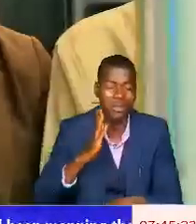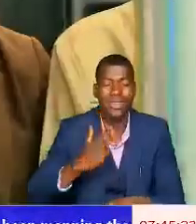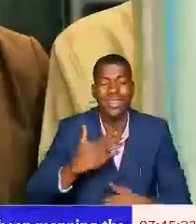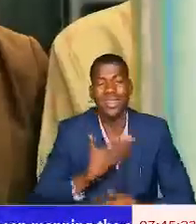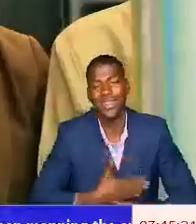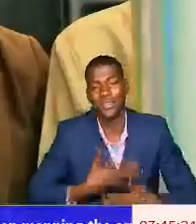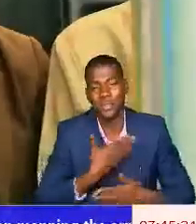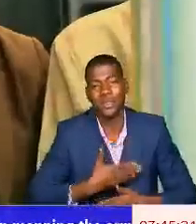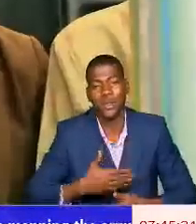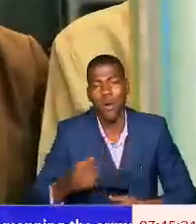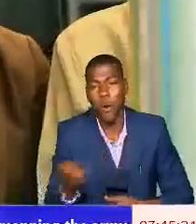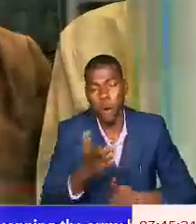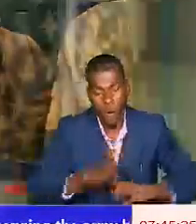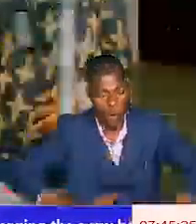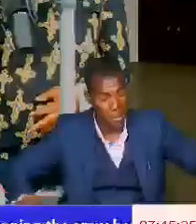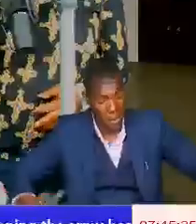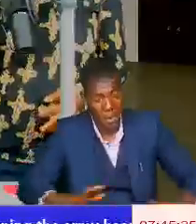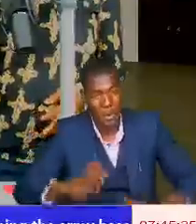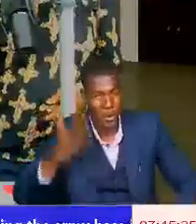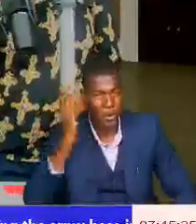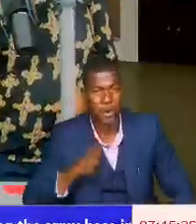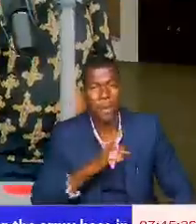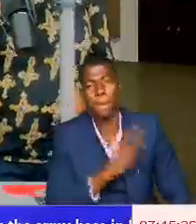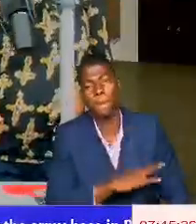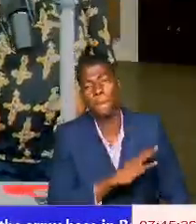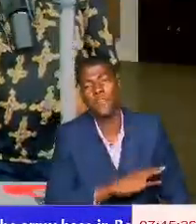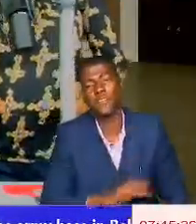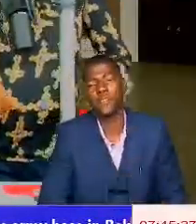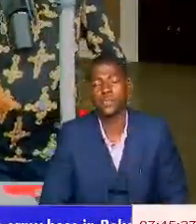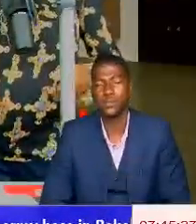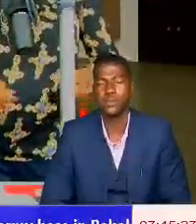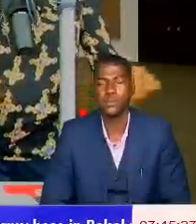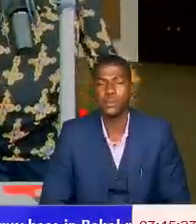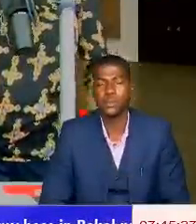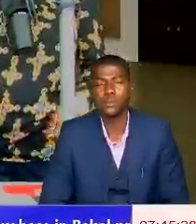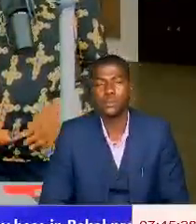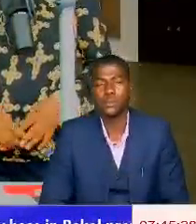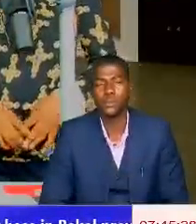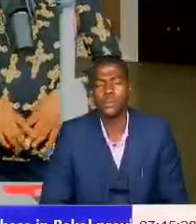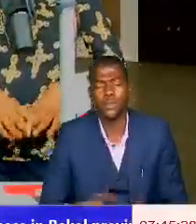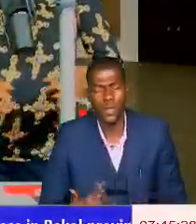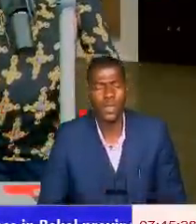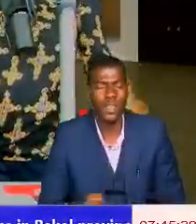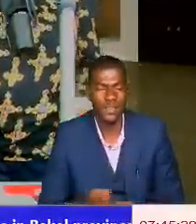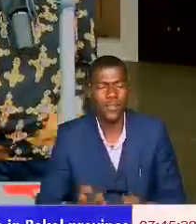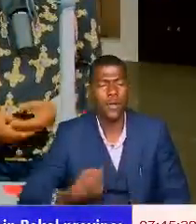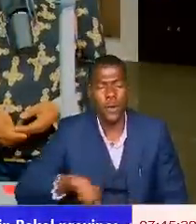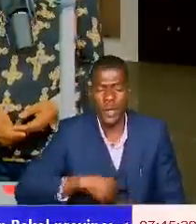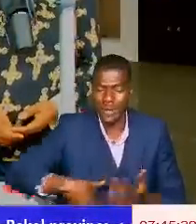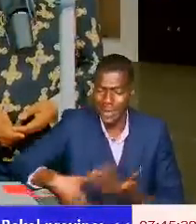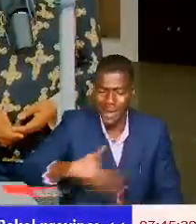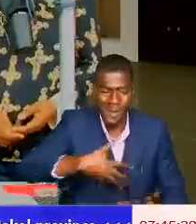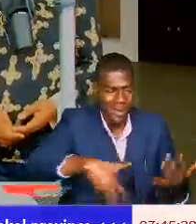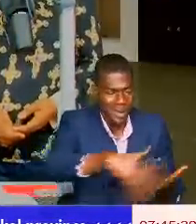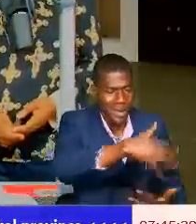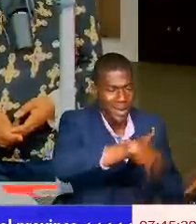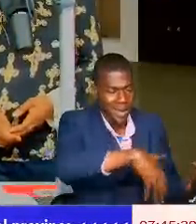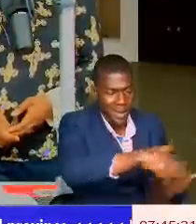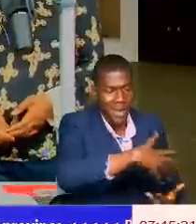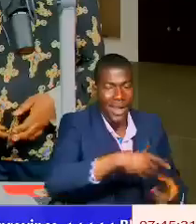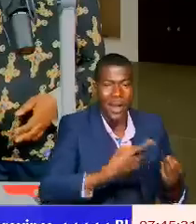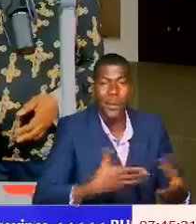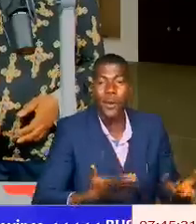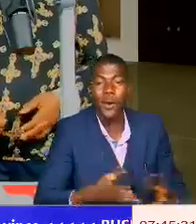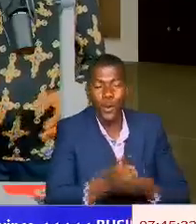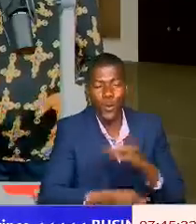make the world better for the next person. You go make for the next person. Now as we go they rub like that, now we say the world don't become better place. You don't